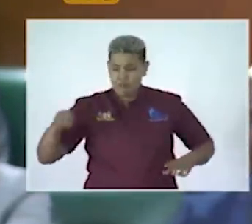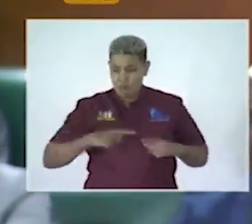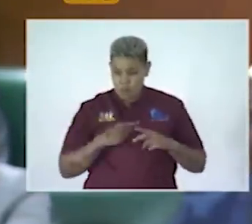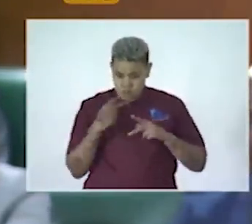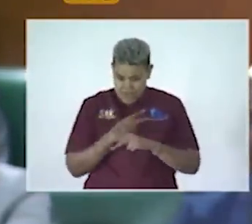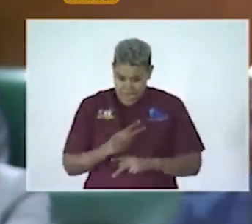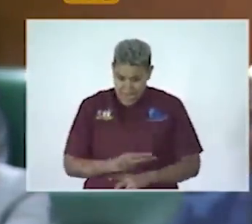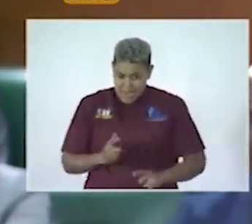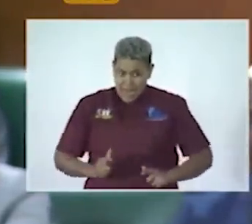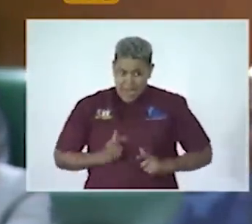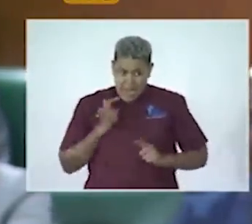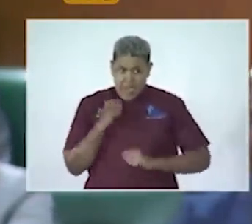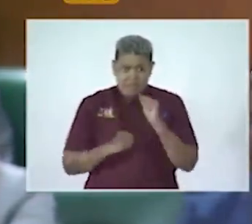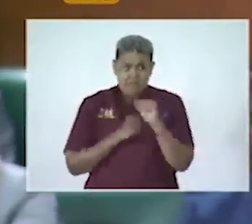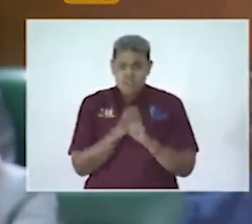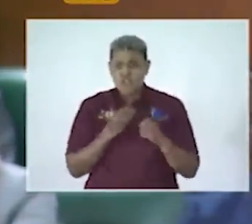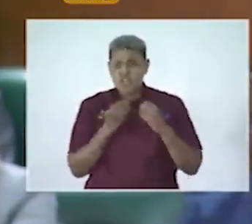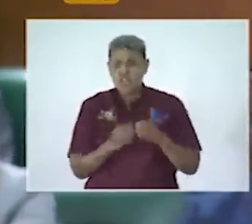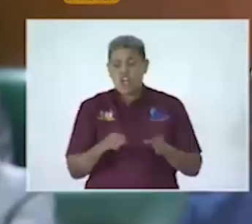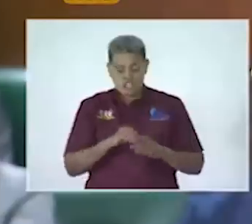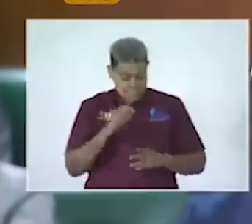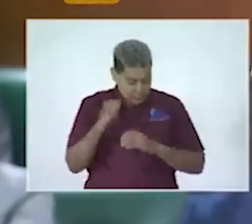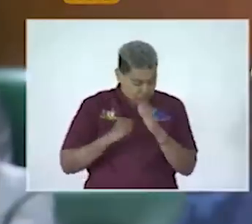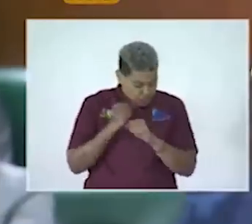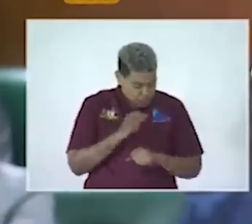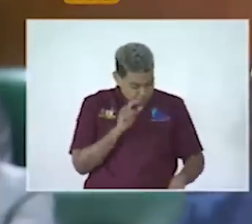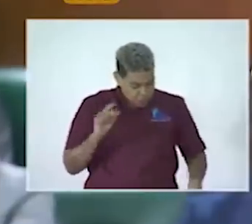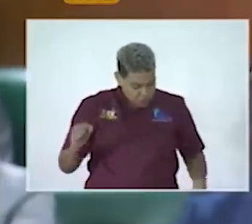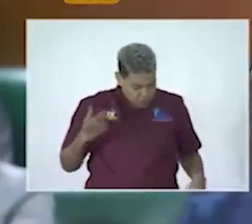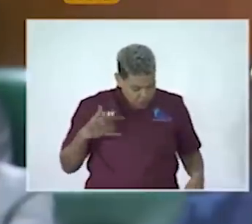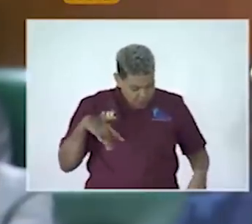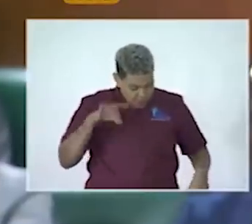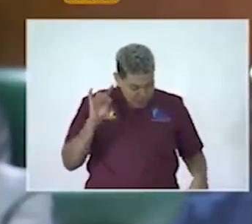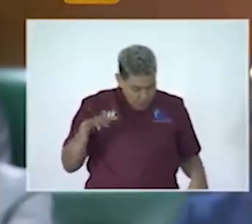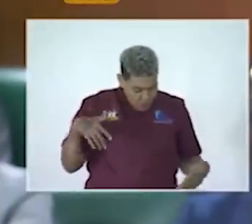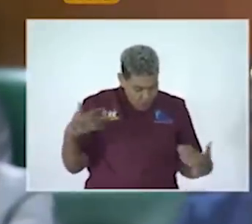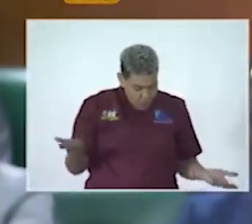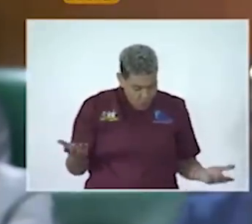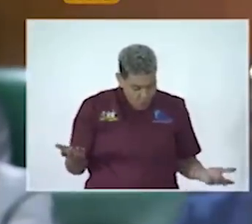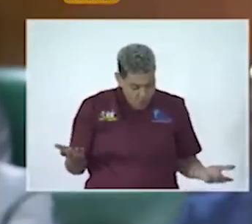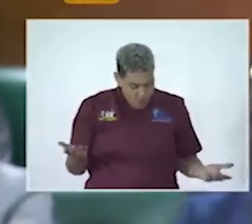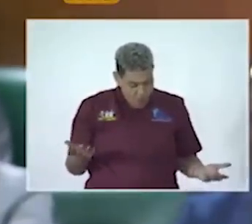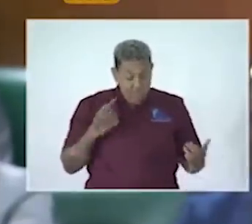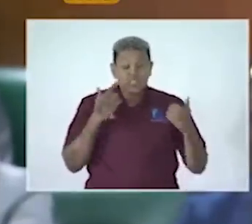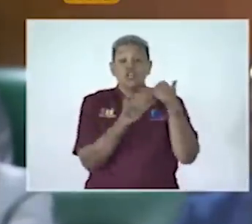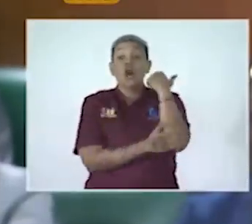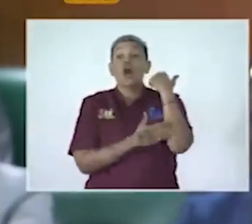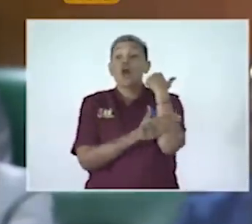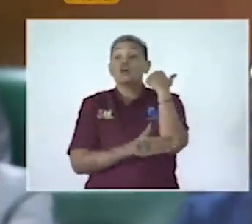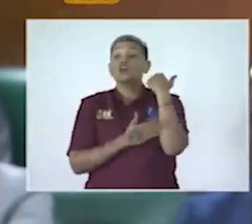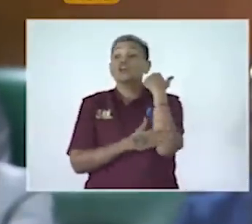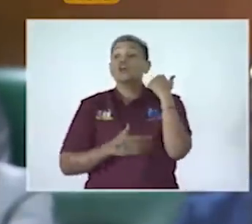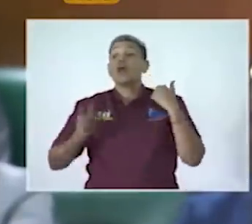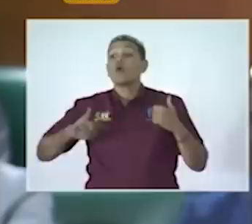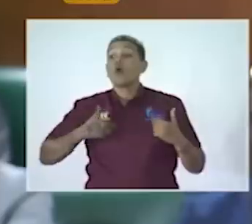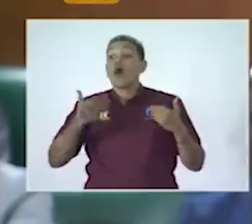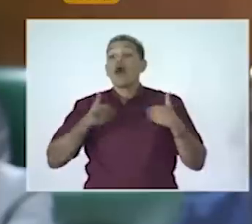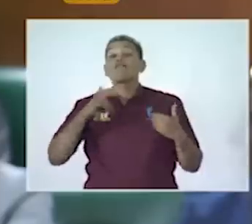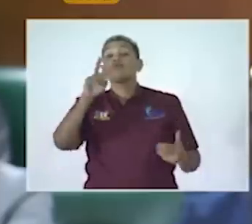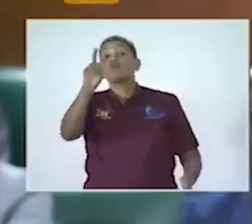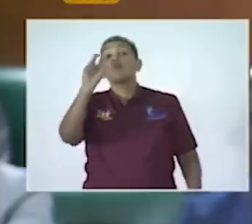years lost in the year 2020, what we found that as a country, we had some